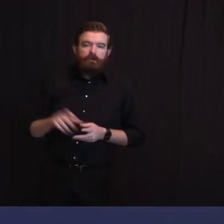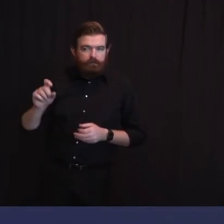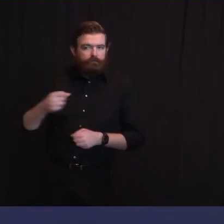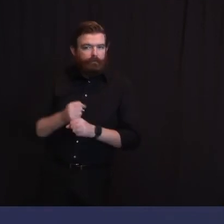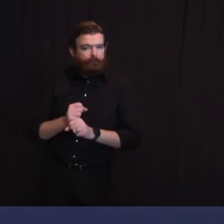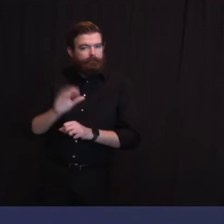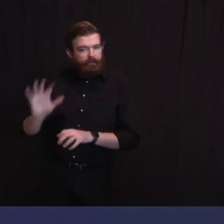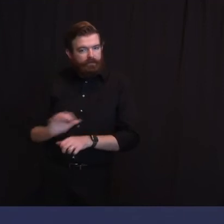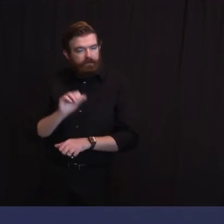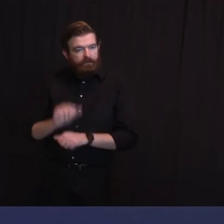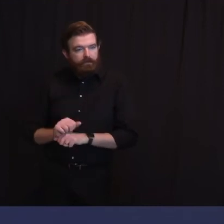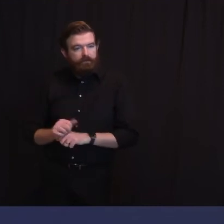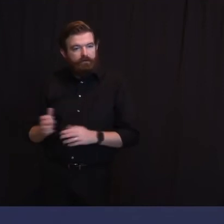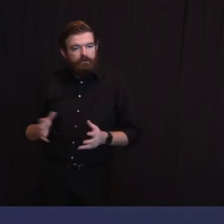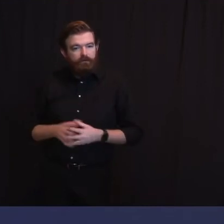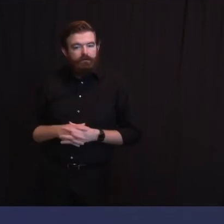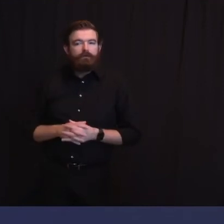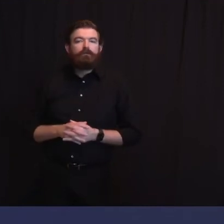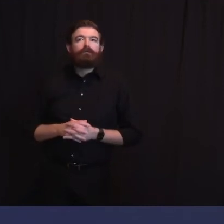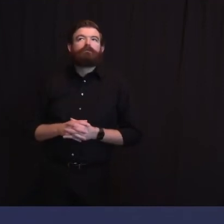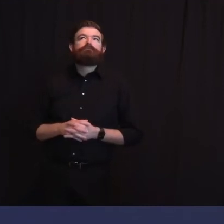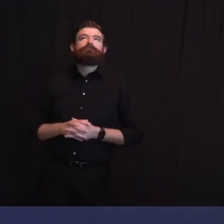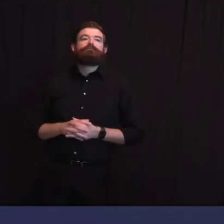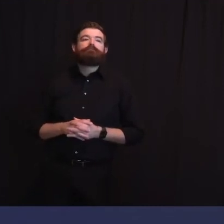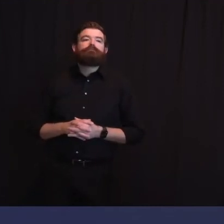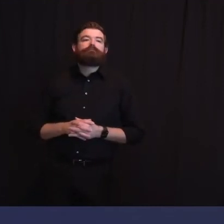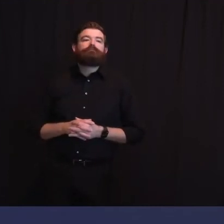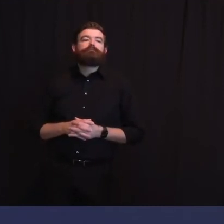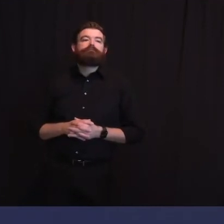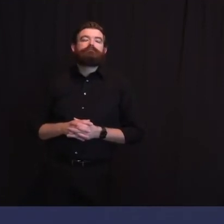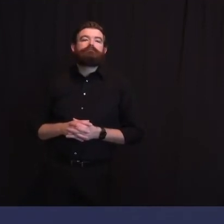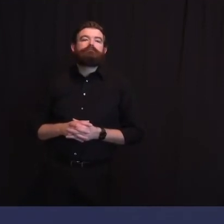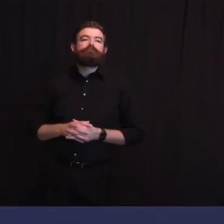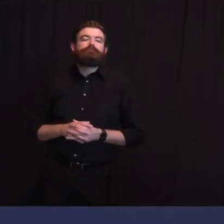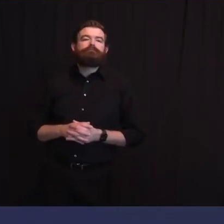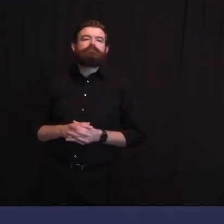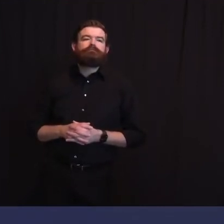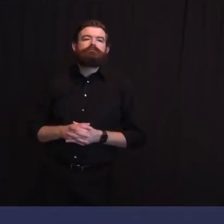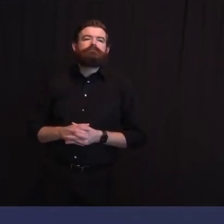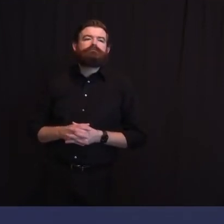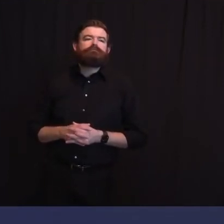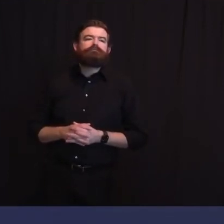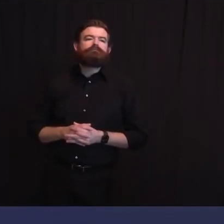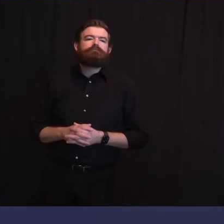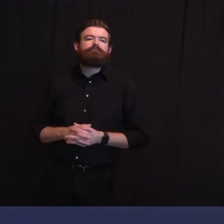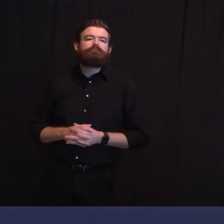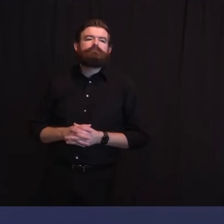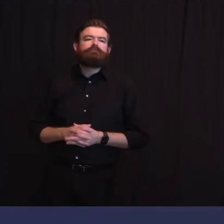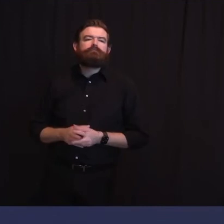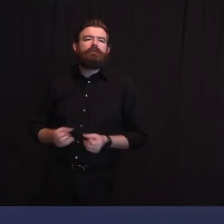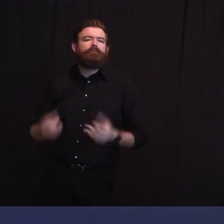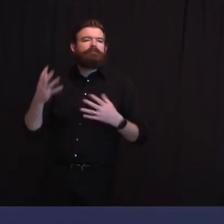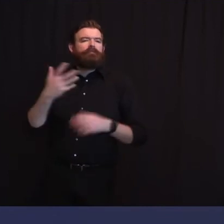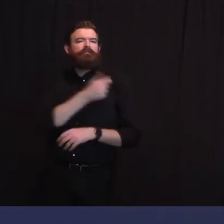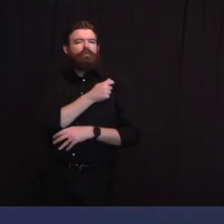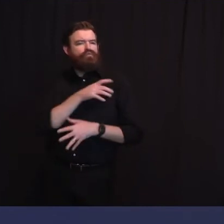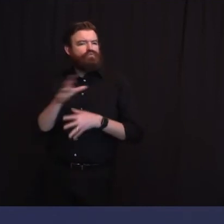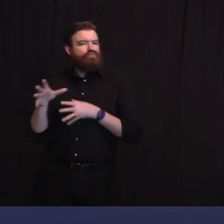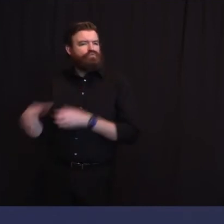do you know how many vaccine doses have been thrown out? And does the state require vaccination sites to report vaccine